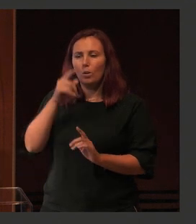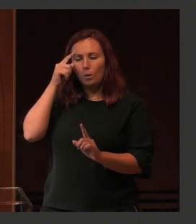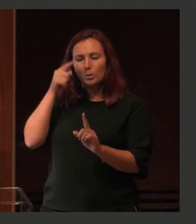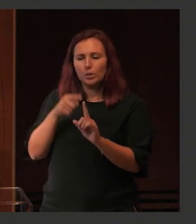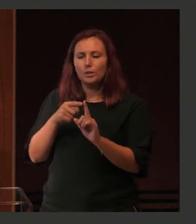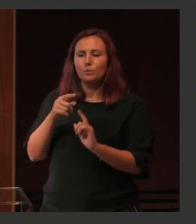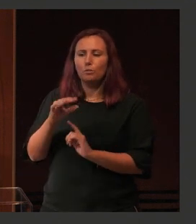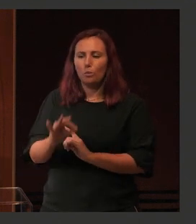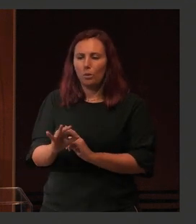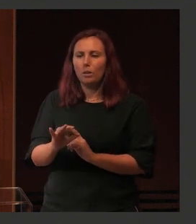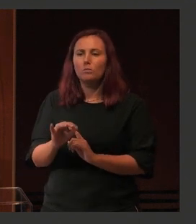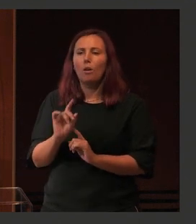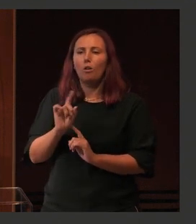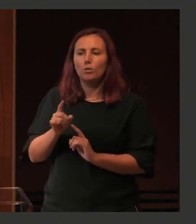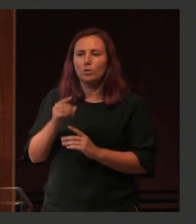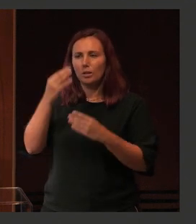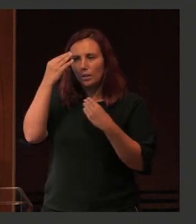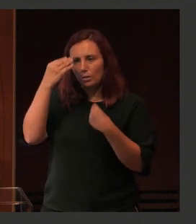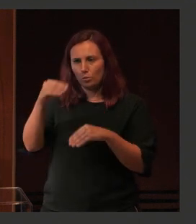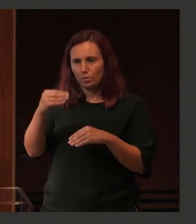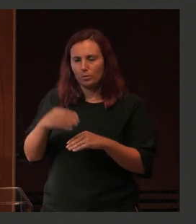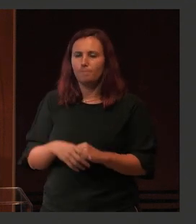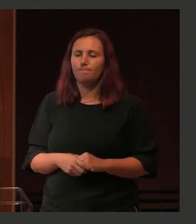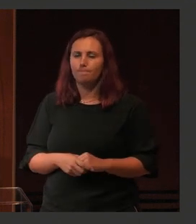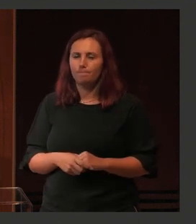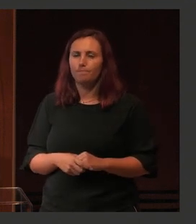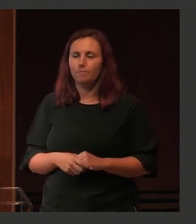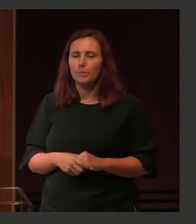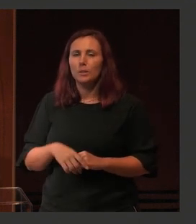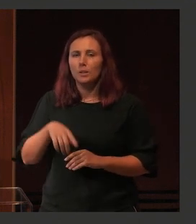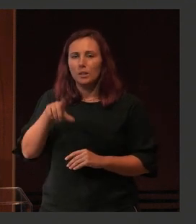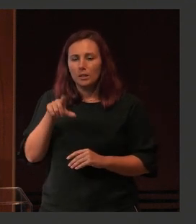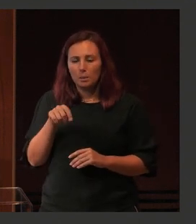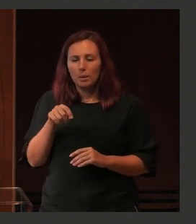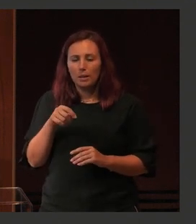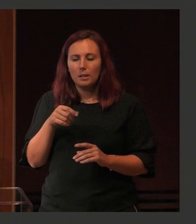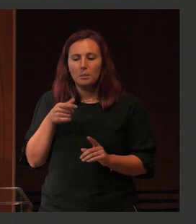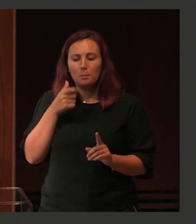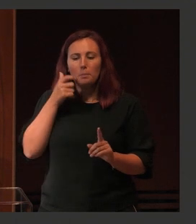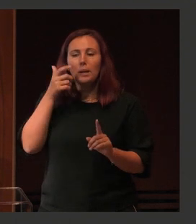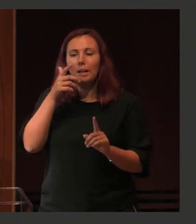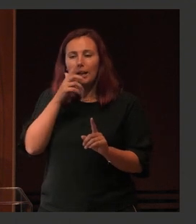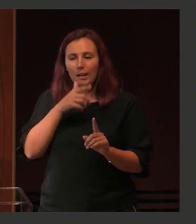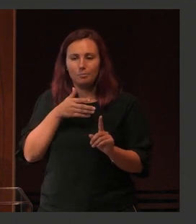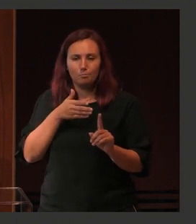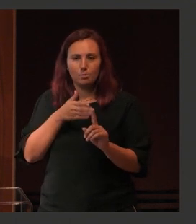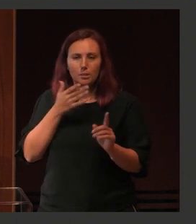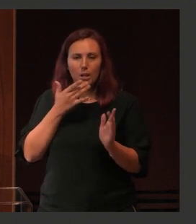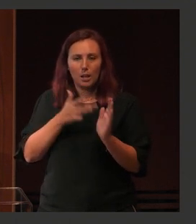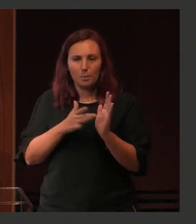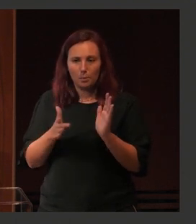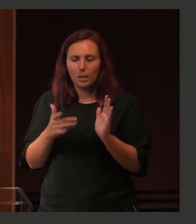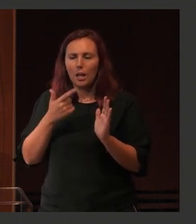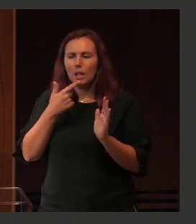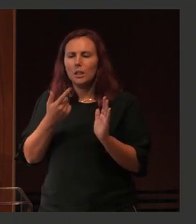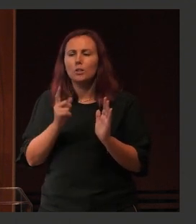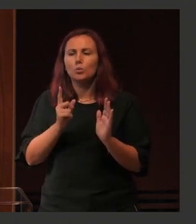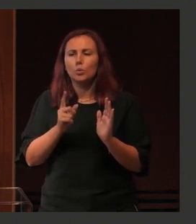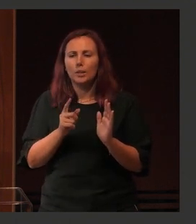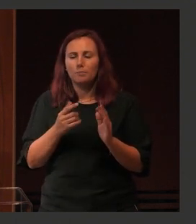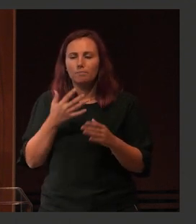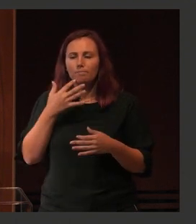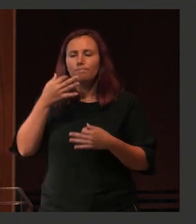of course, the goal for school libraries. Goal number four says, ensure inclusive and